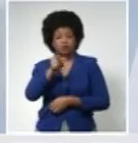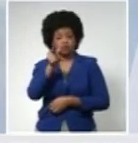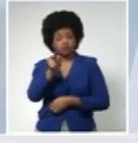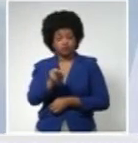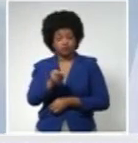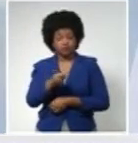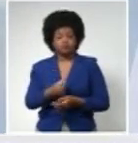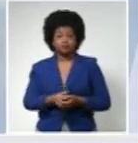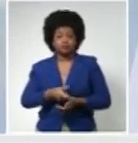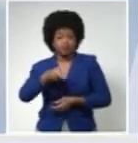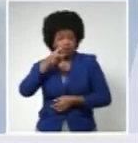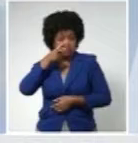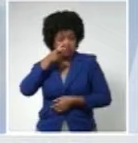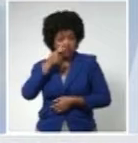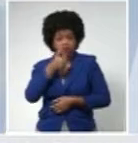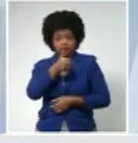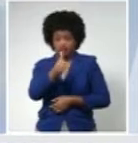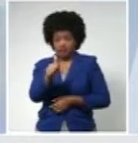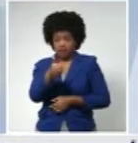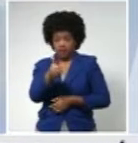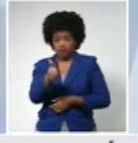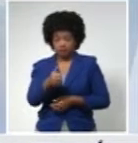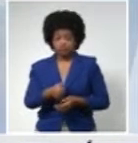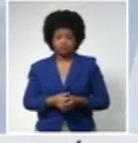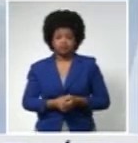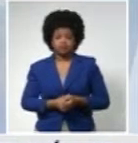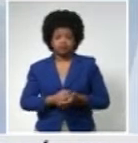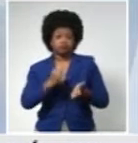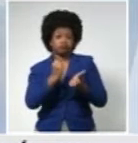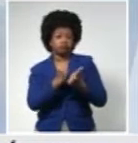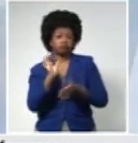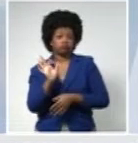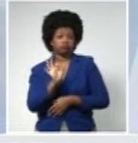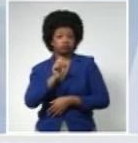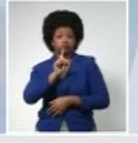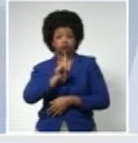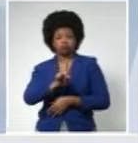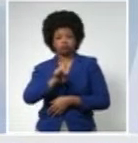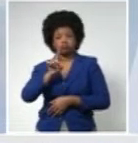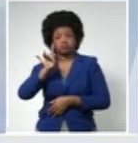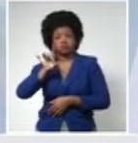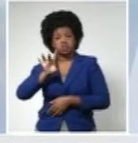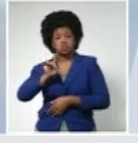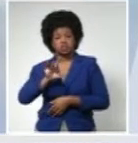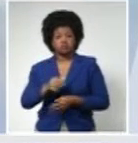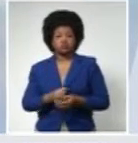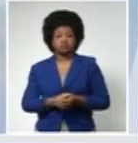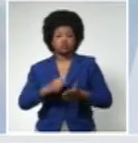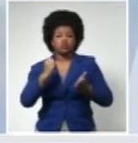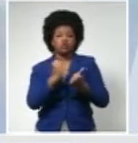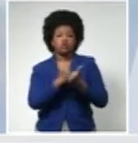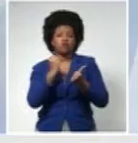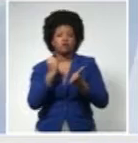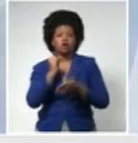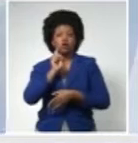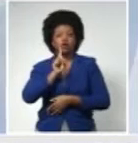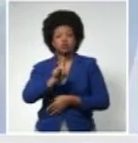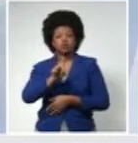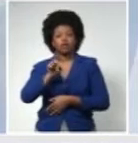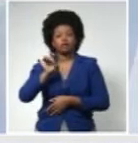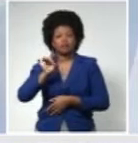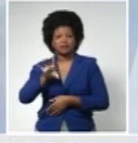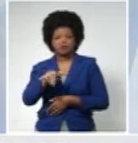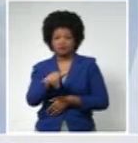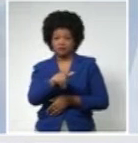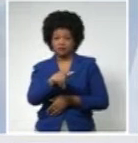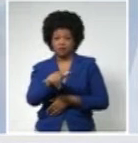surveillance, 115 are suspects, and 115 are confirmed cases. These are the number of